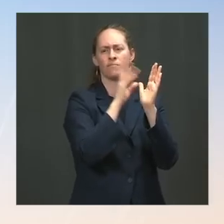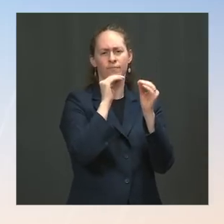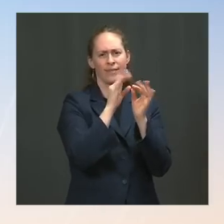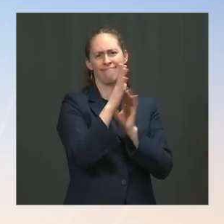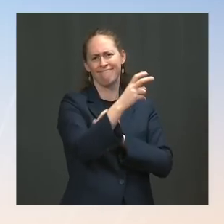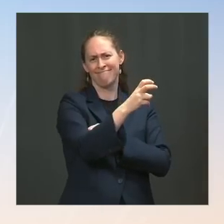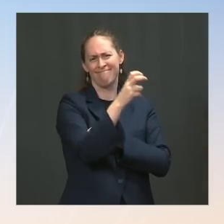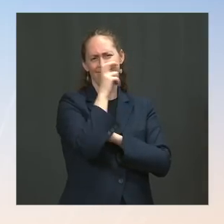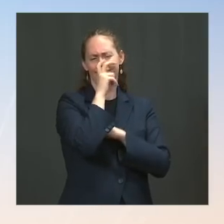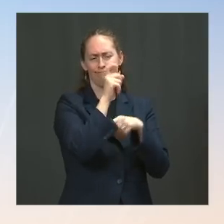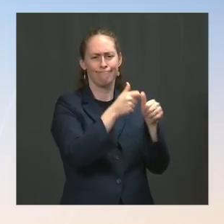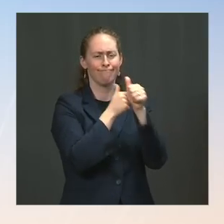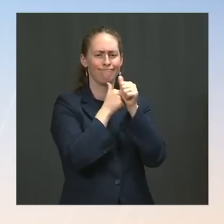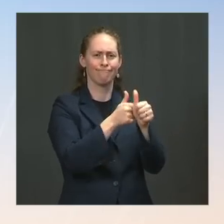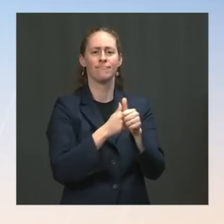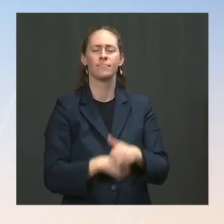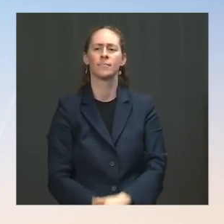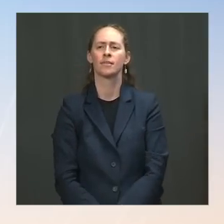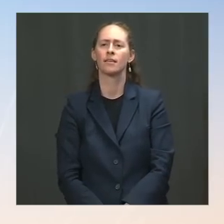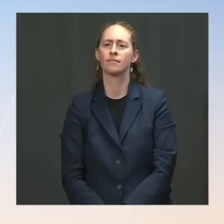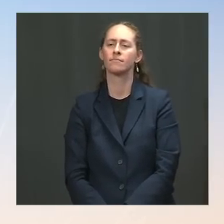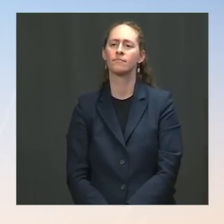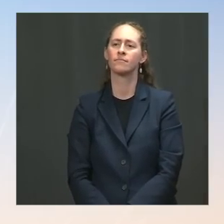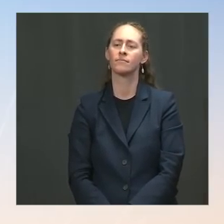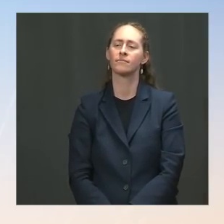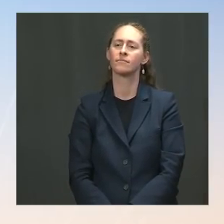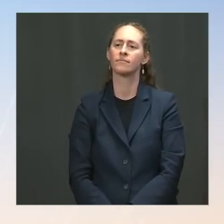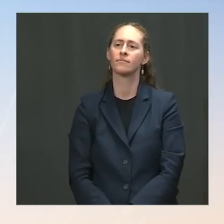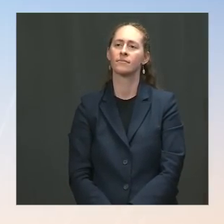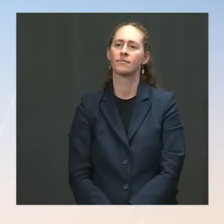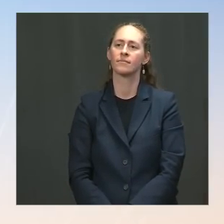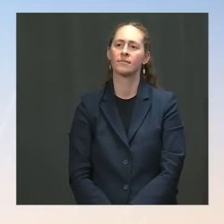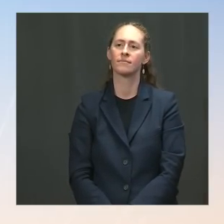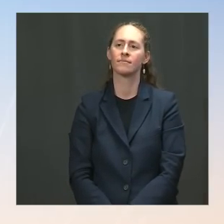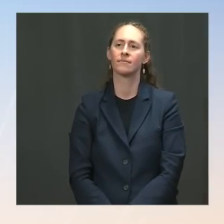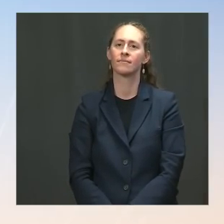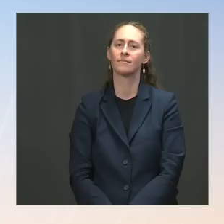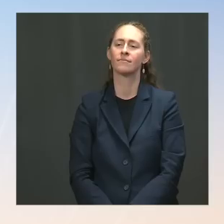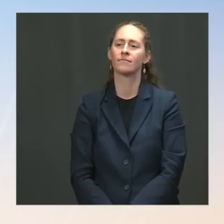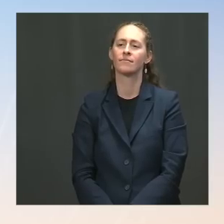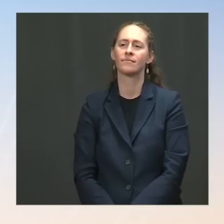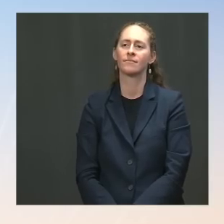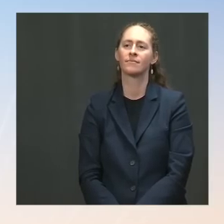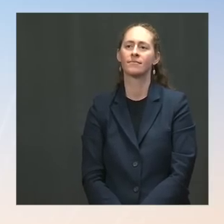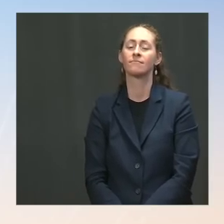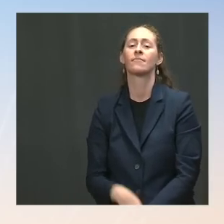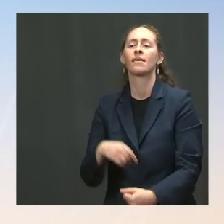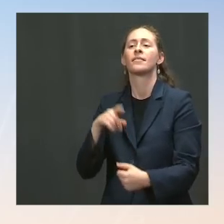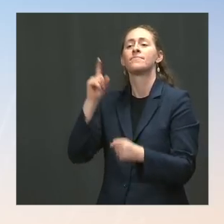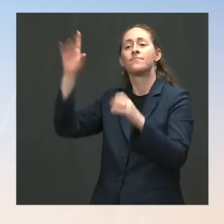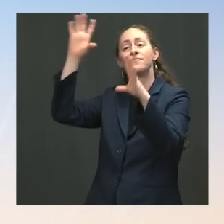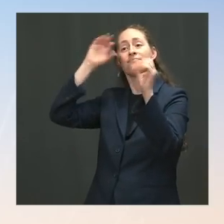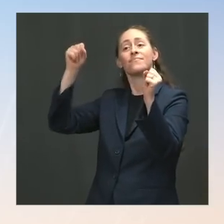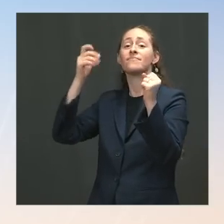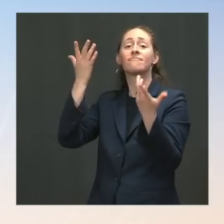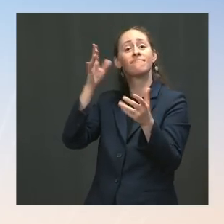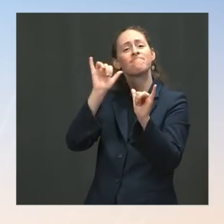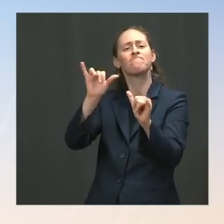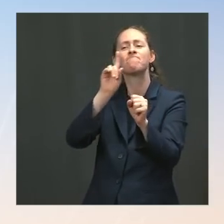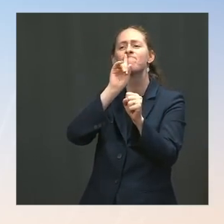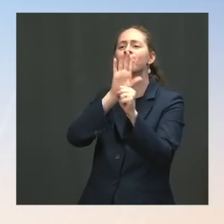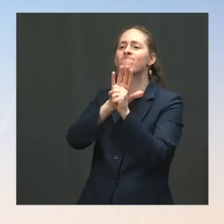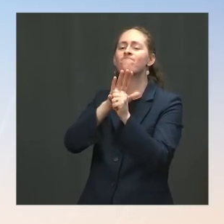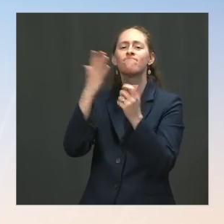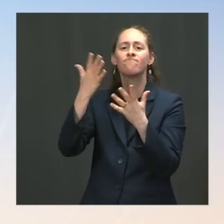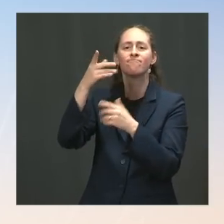has been committed to the federal judiciary for decades. Having served as the chairman of the Senate Judiciary Committee, he's made it a chief priority to nominate deeply